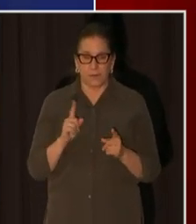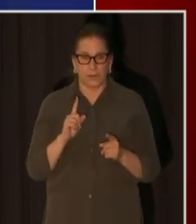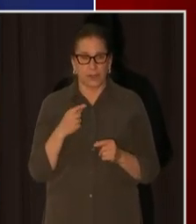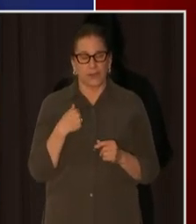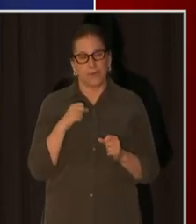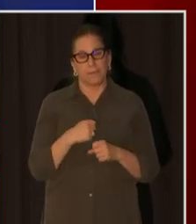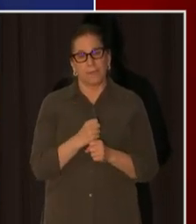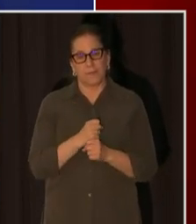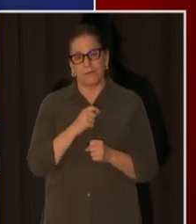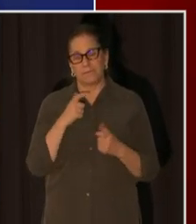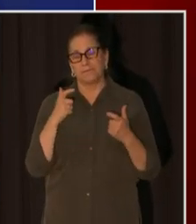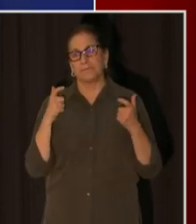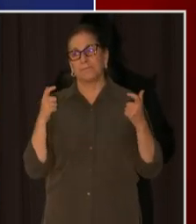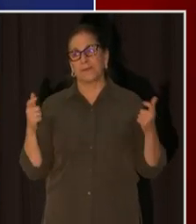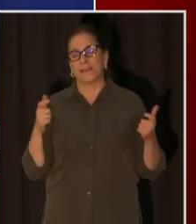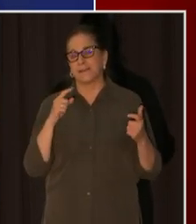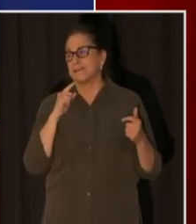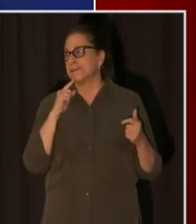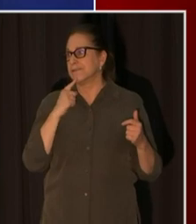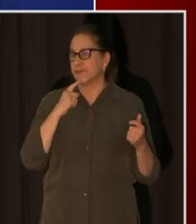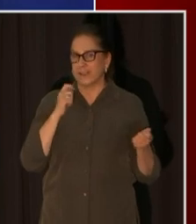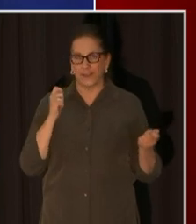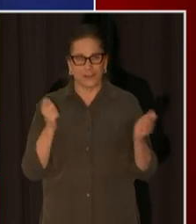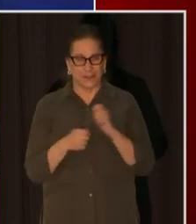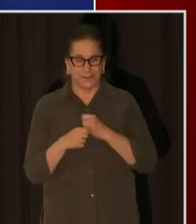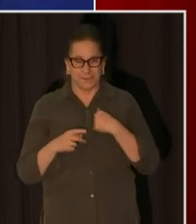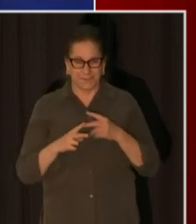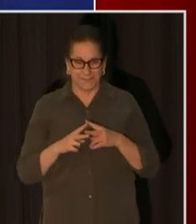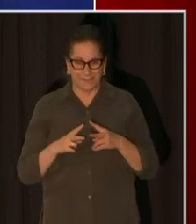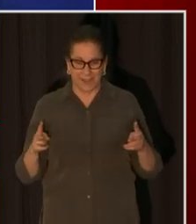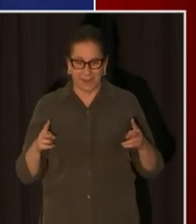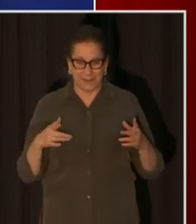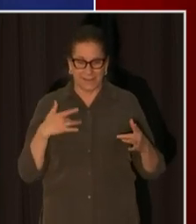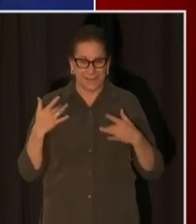no choice. But in the short term,